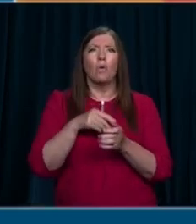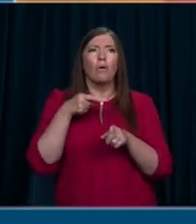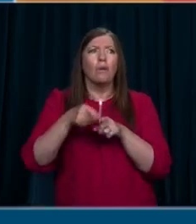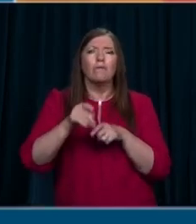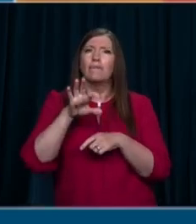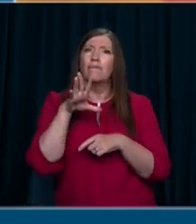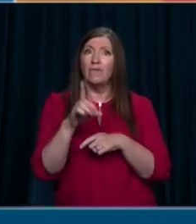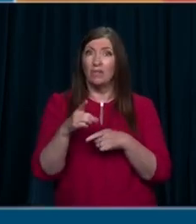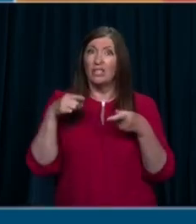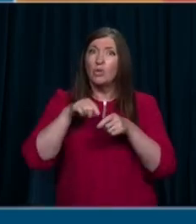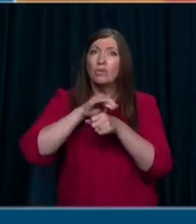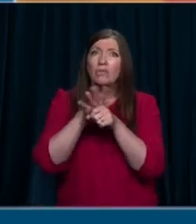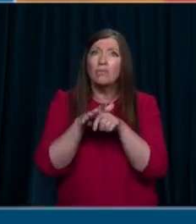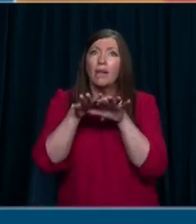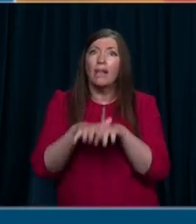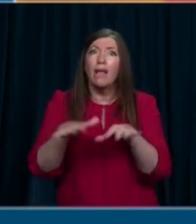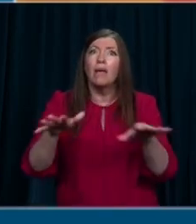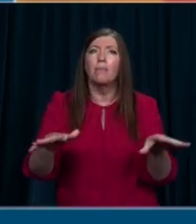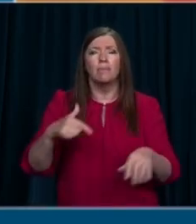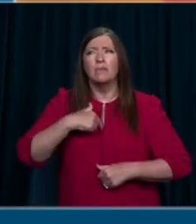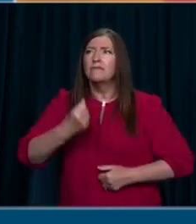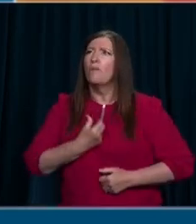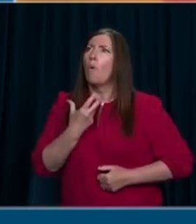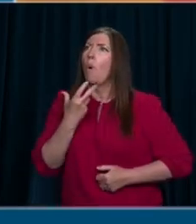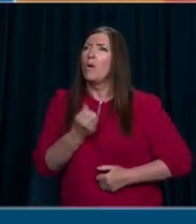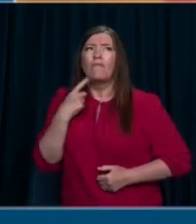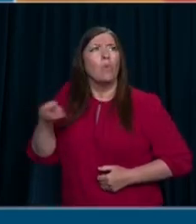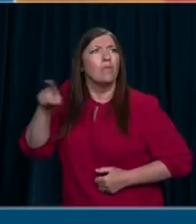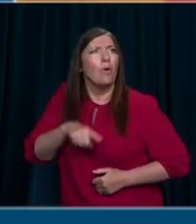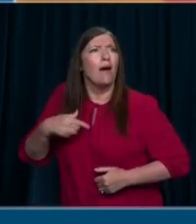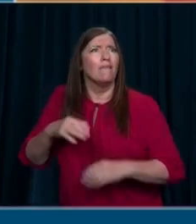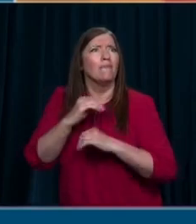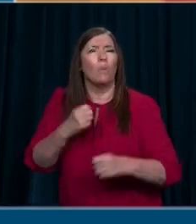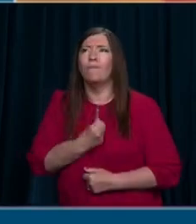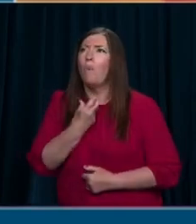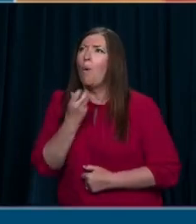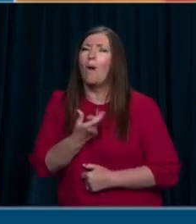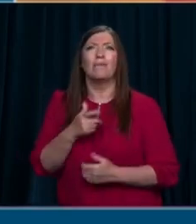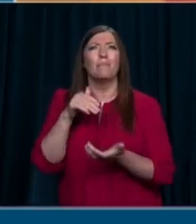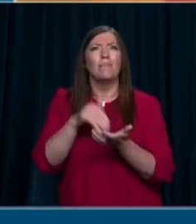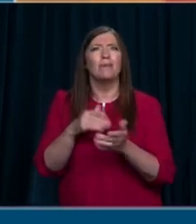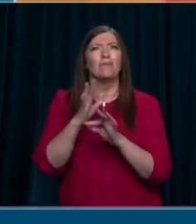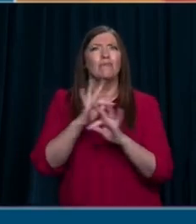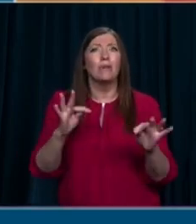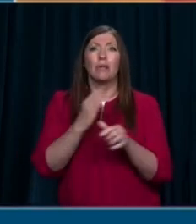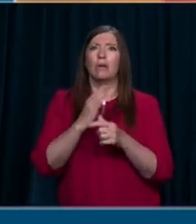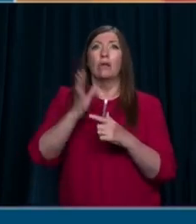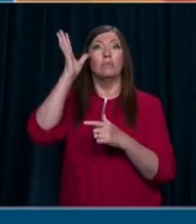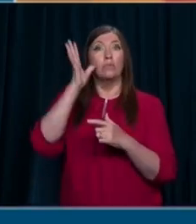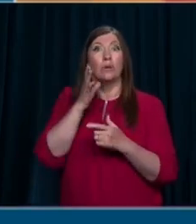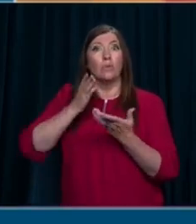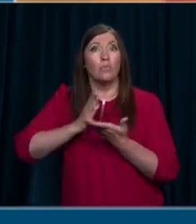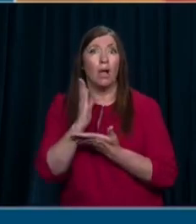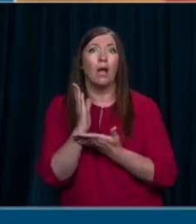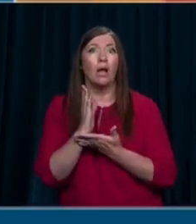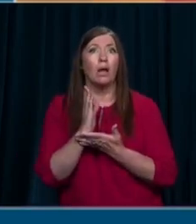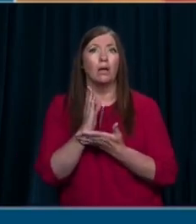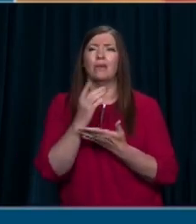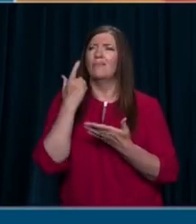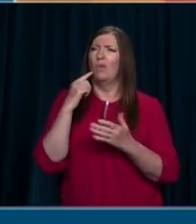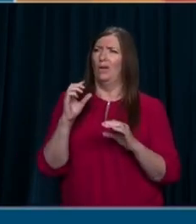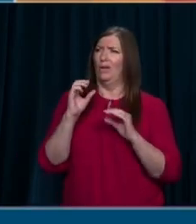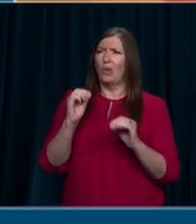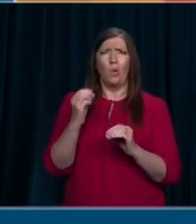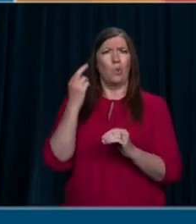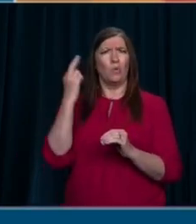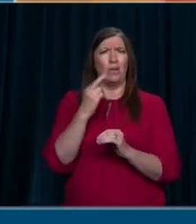voices for the voiceless, standing for medical freedom, academic freedom, standing for parental rights for the no reason that we kept